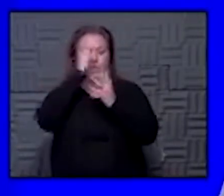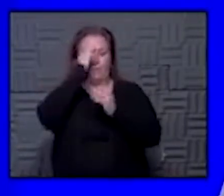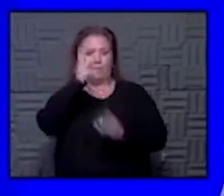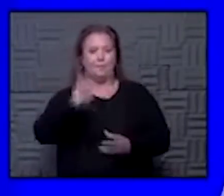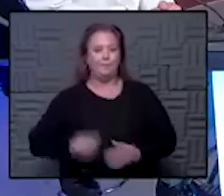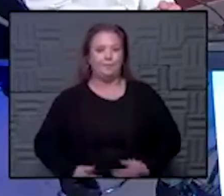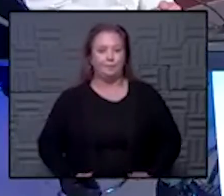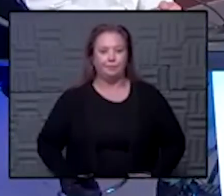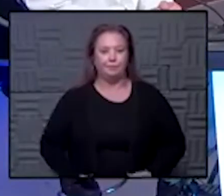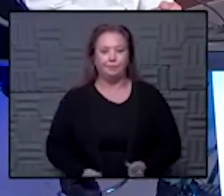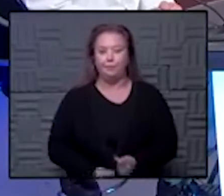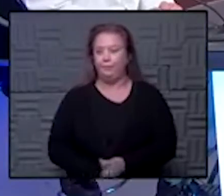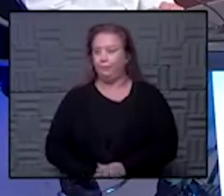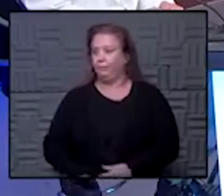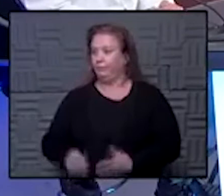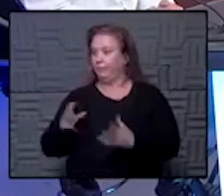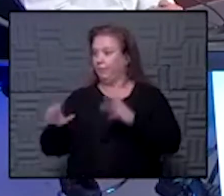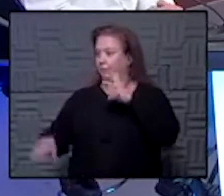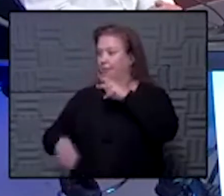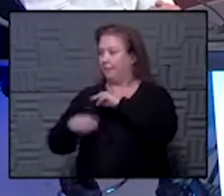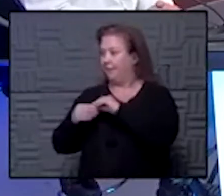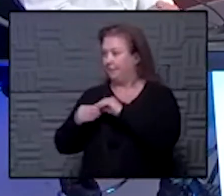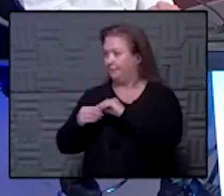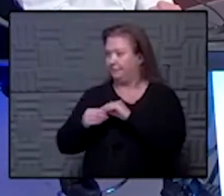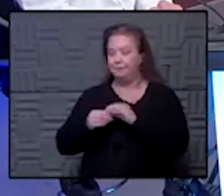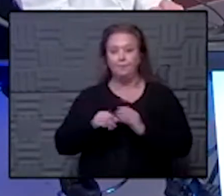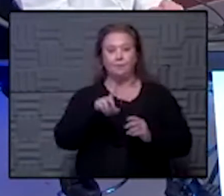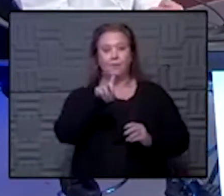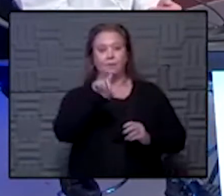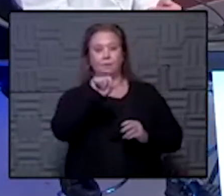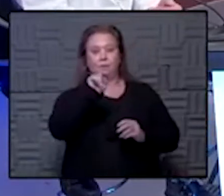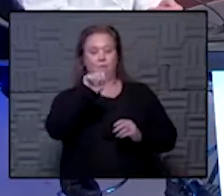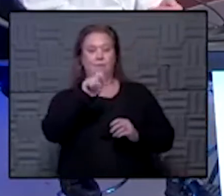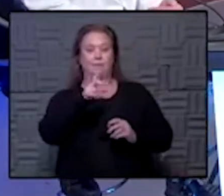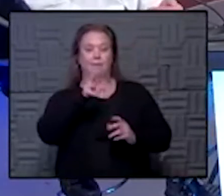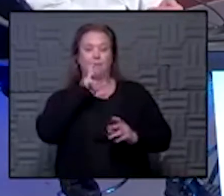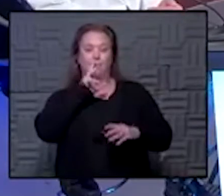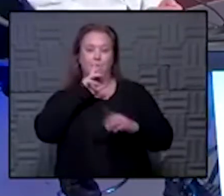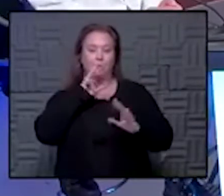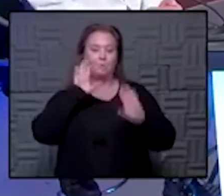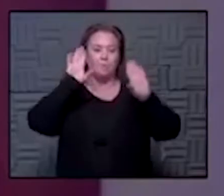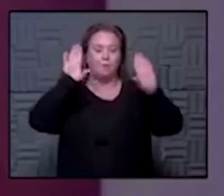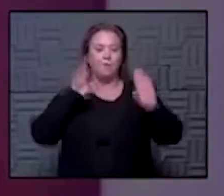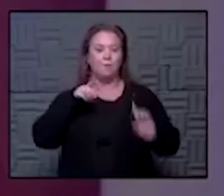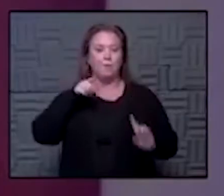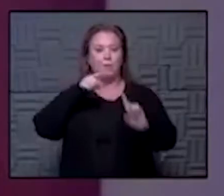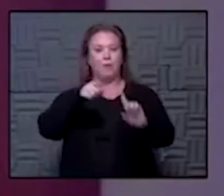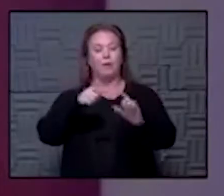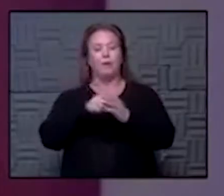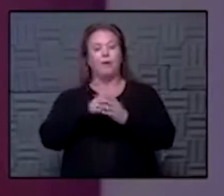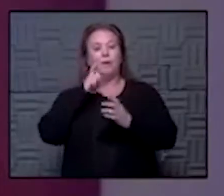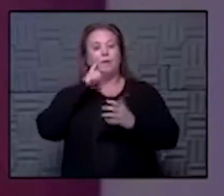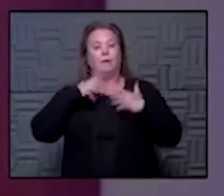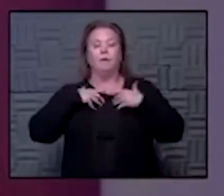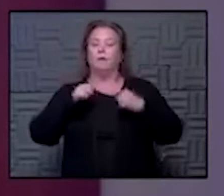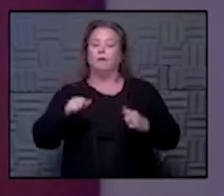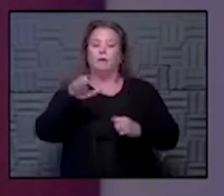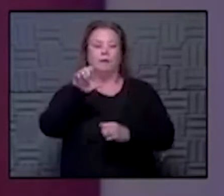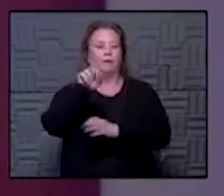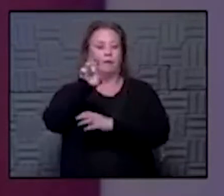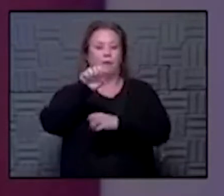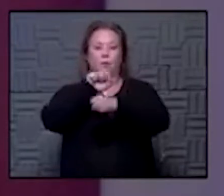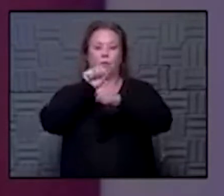information. Anything you want to add? No, I think Dana brings up a great point, is that, for this going to the healthcare workers